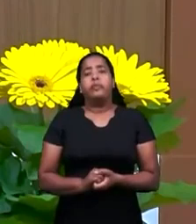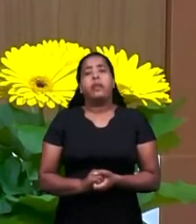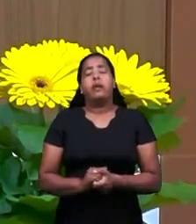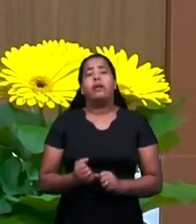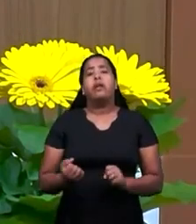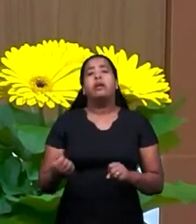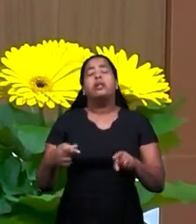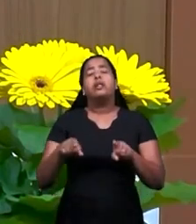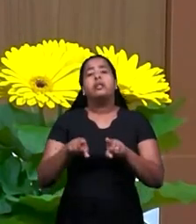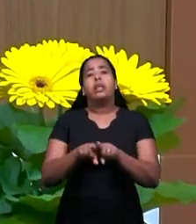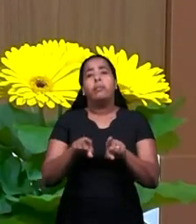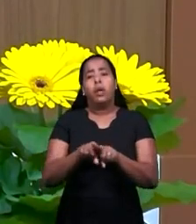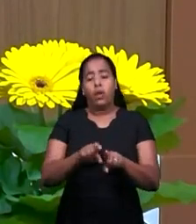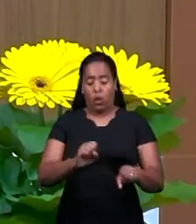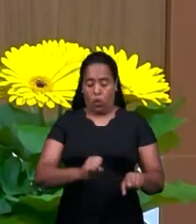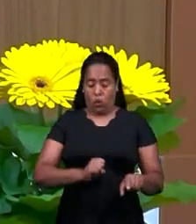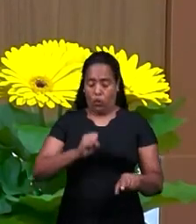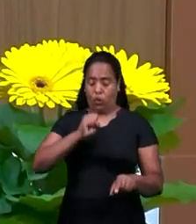But what made